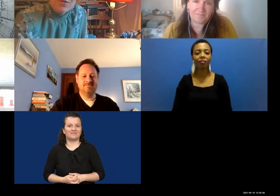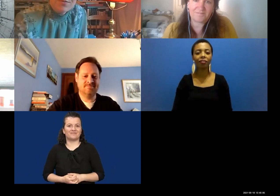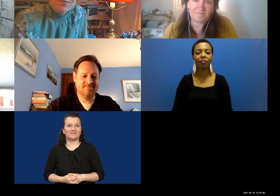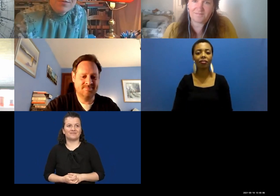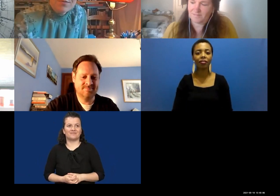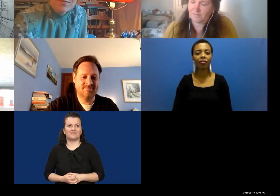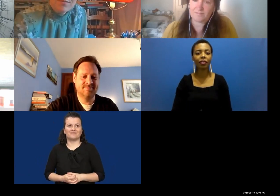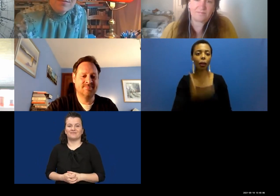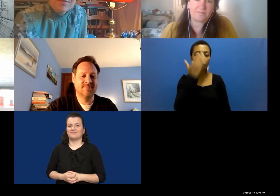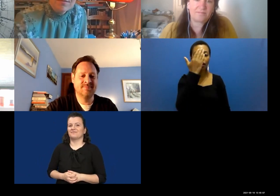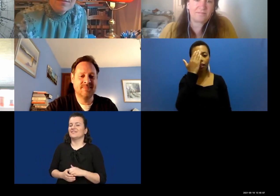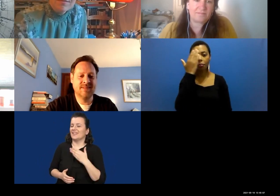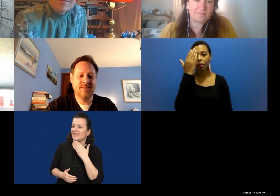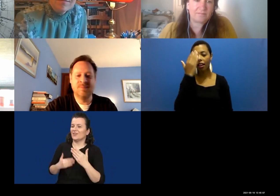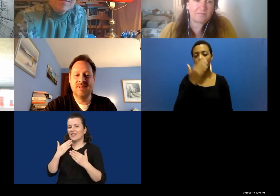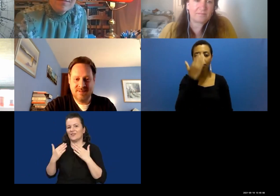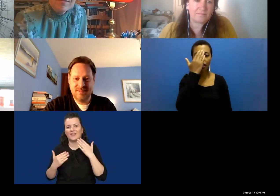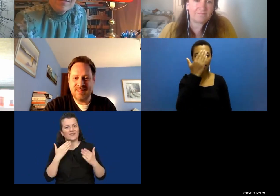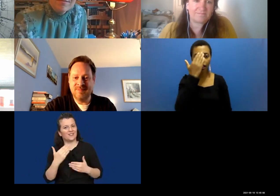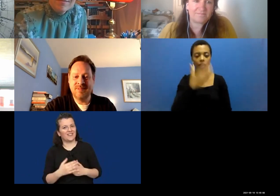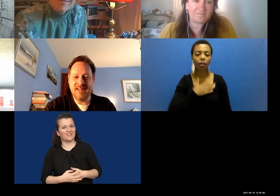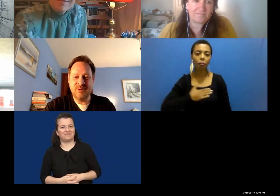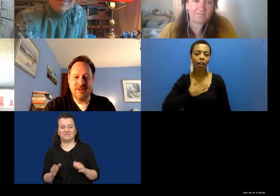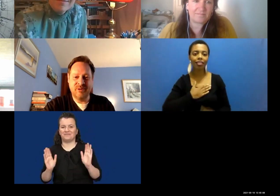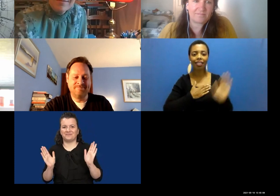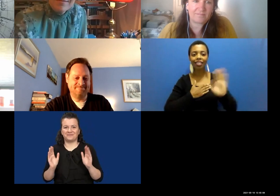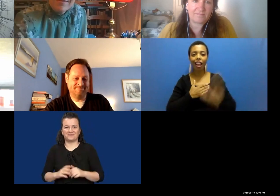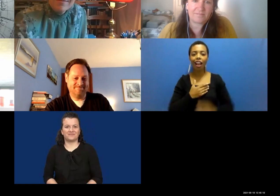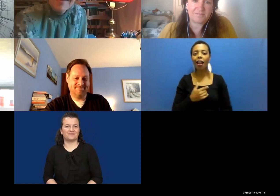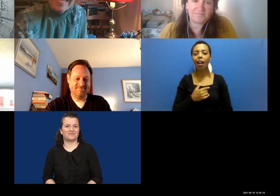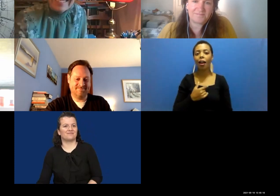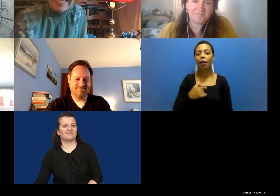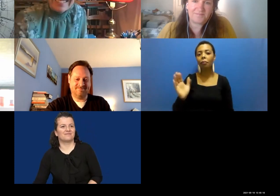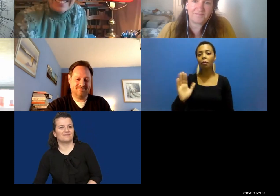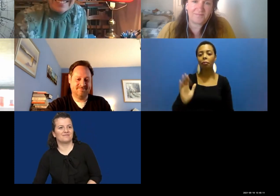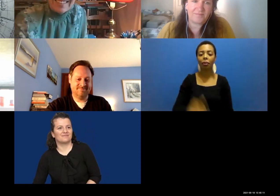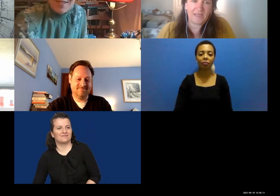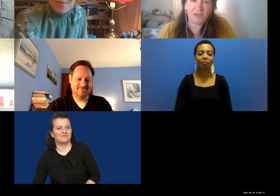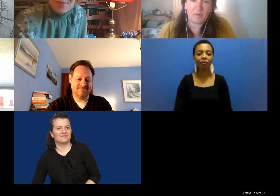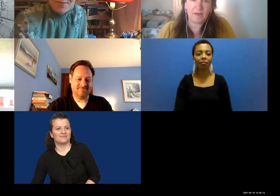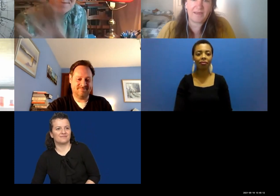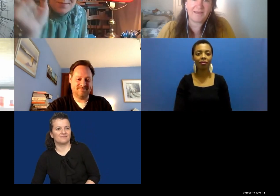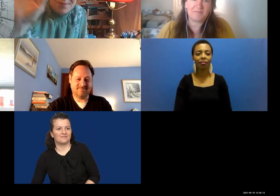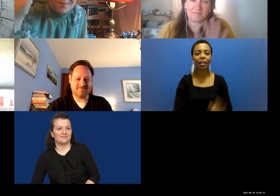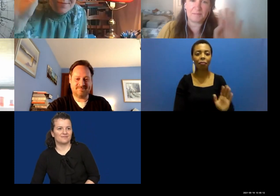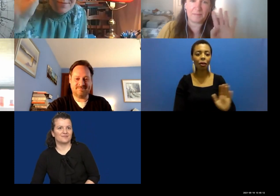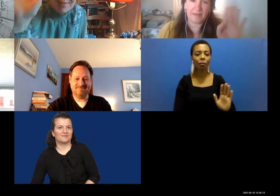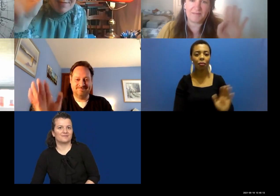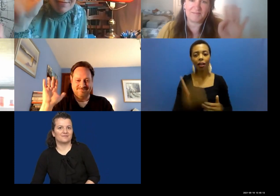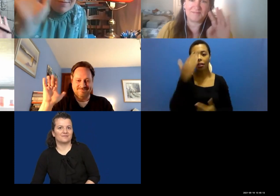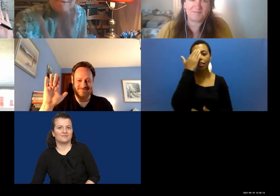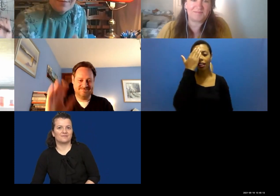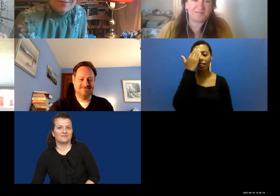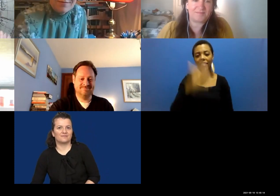Thank you. Thank you. Been a pleasure. Bye-bye. Thank you, you. everyone. Bye. Thank you. Bye-bye.